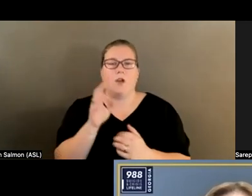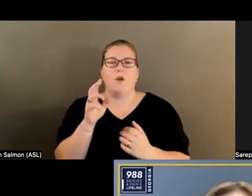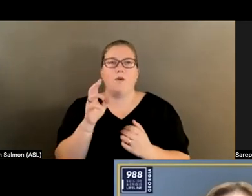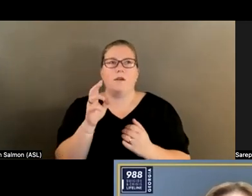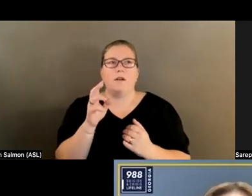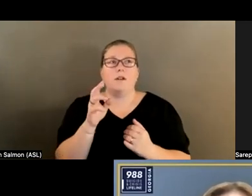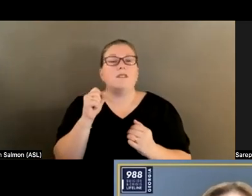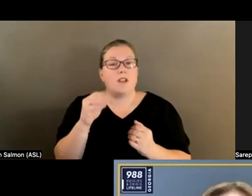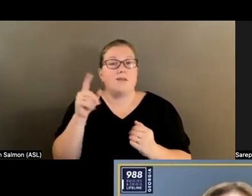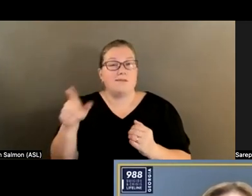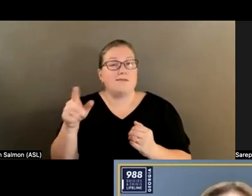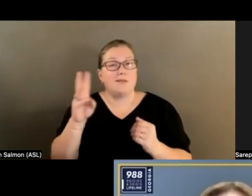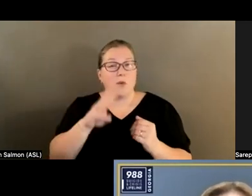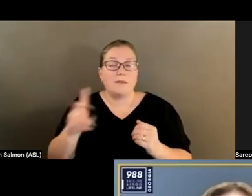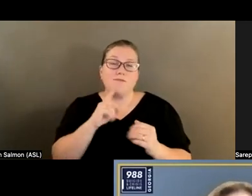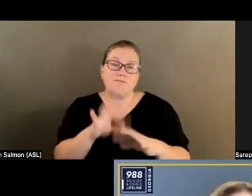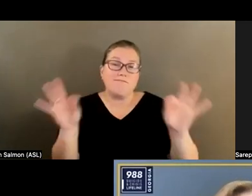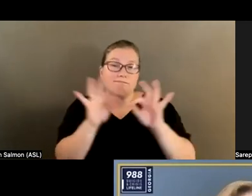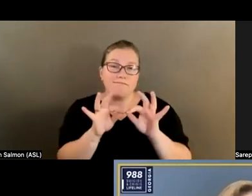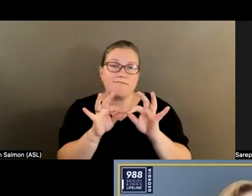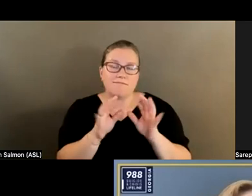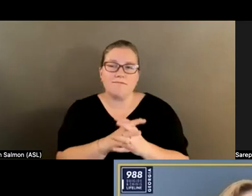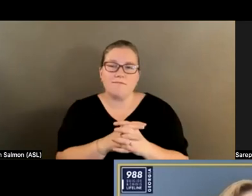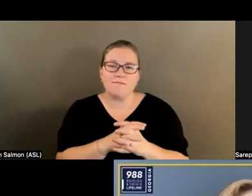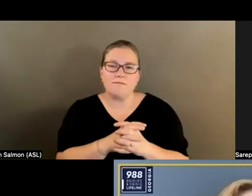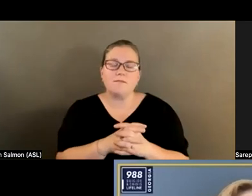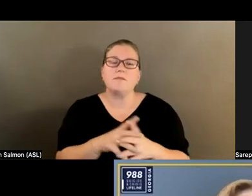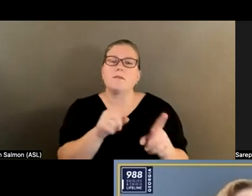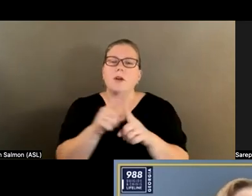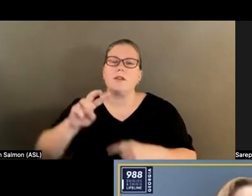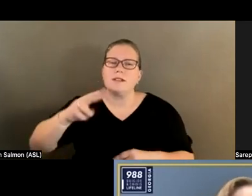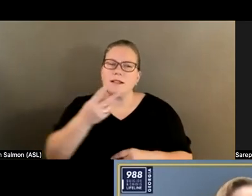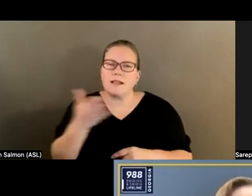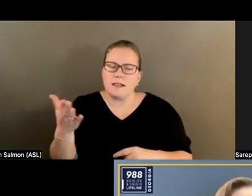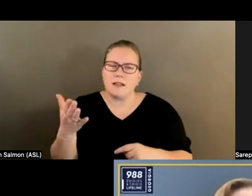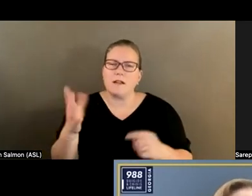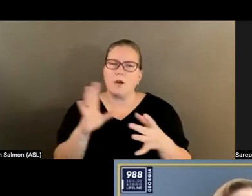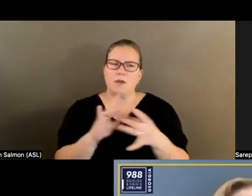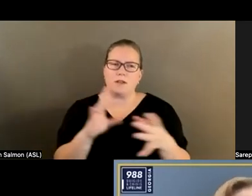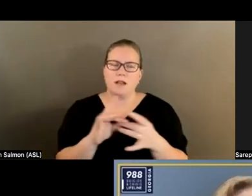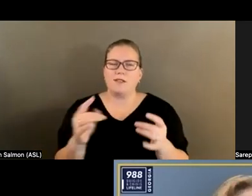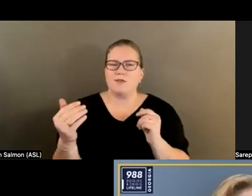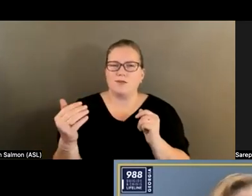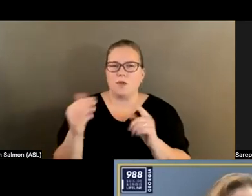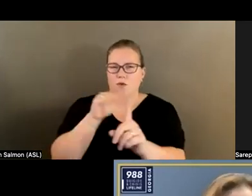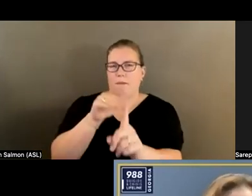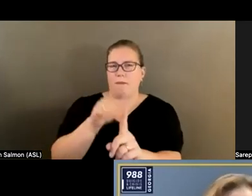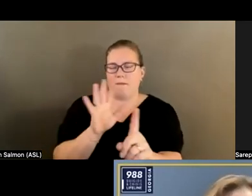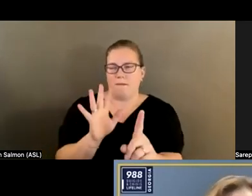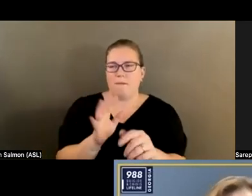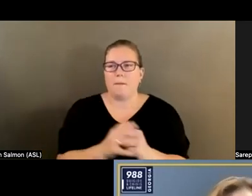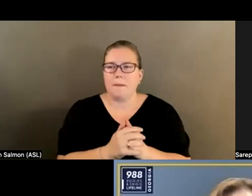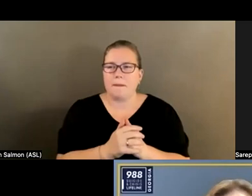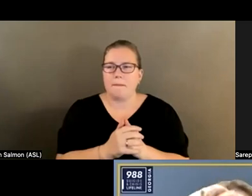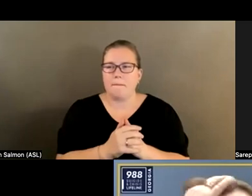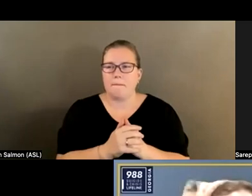being out there. The second thing that we want to just say as a reminder is